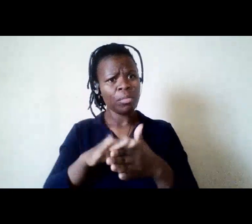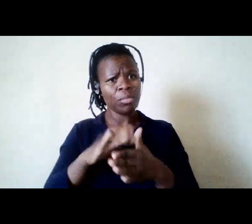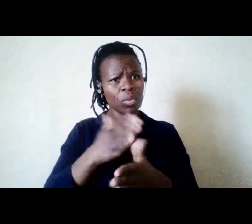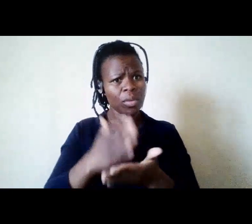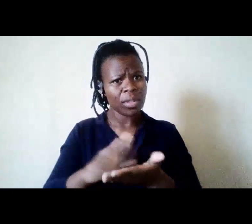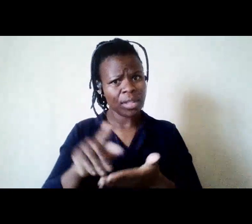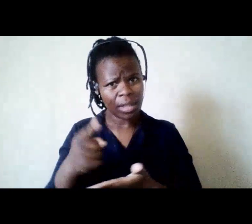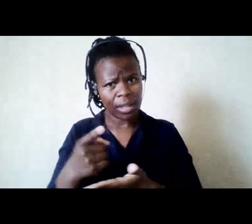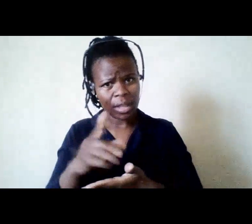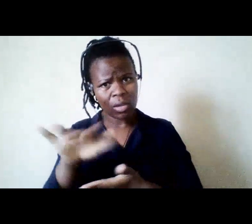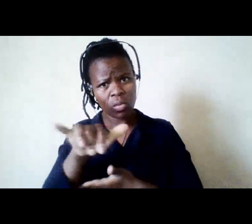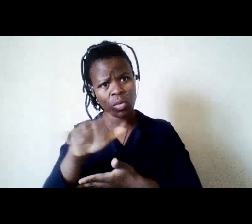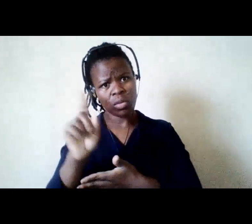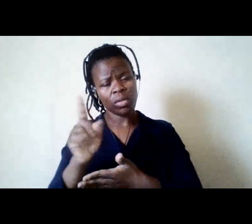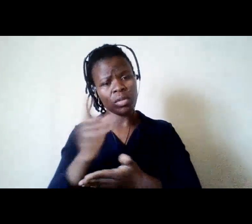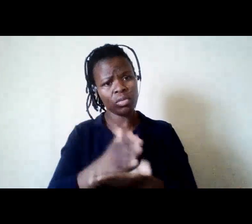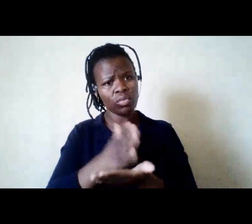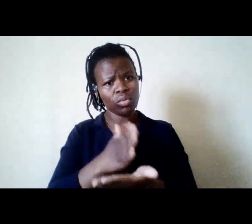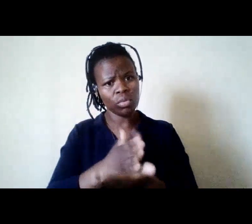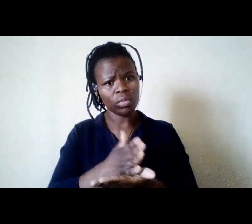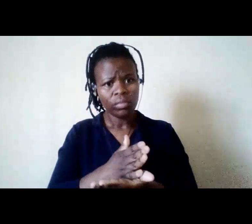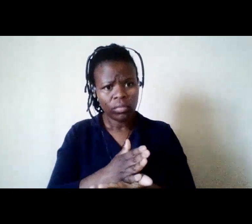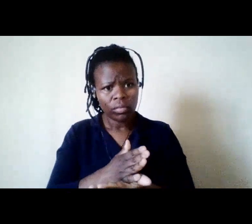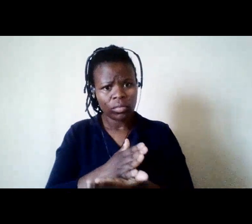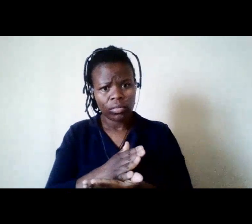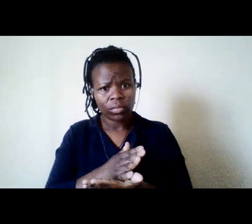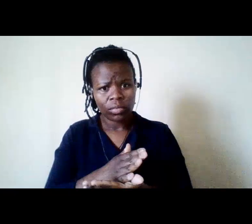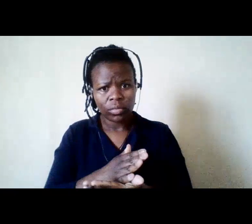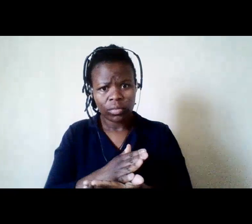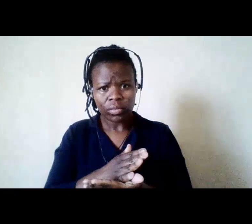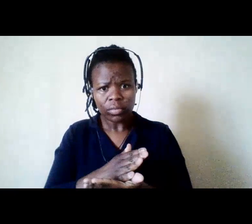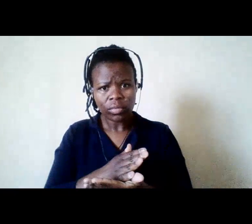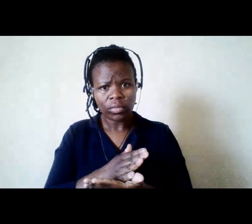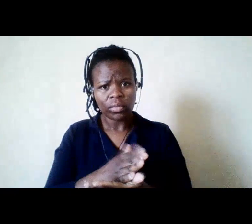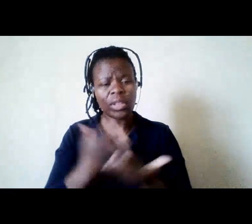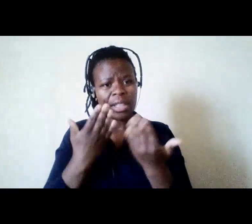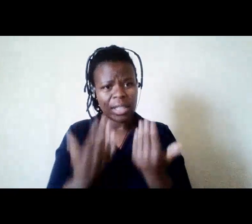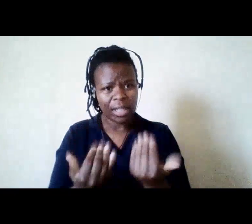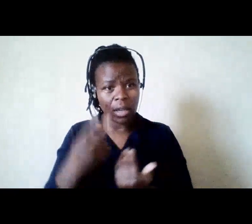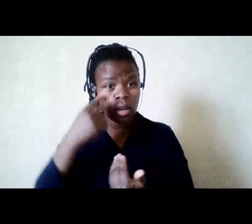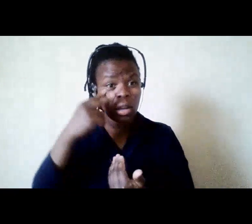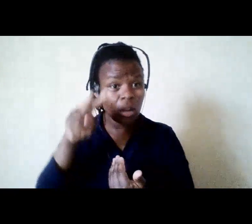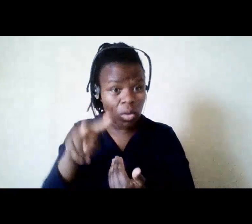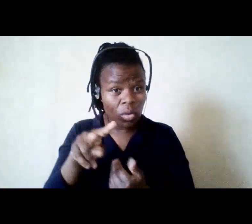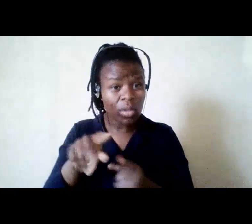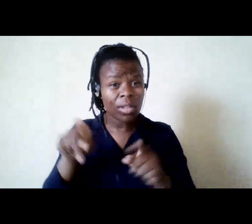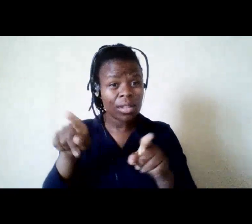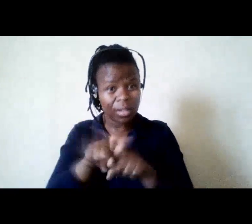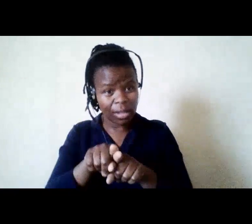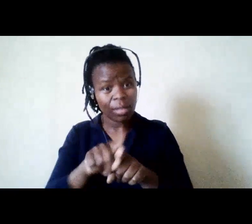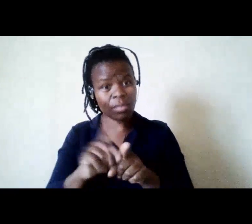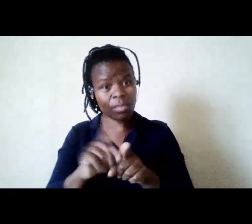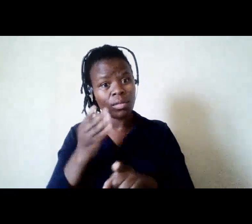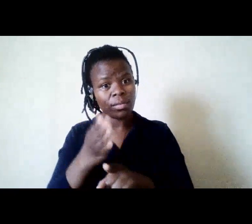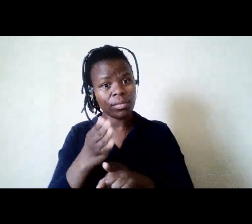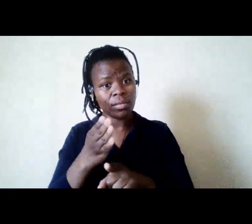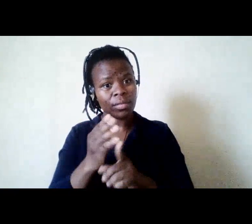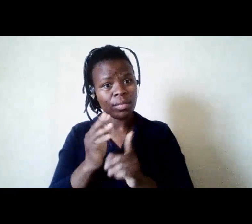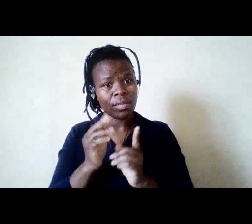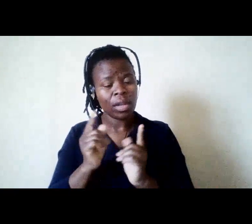me, what that is saying is that we're looking at, and you spoke about a rights-based approach, we're looking at a very medical